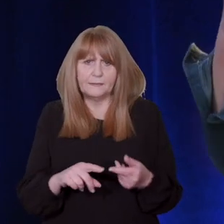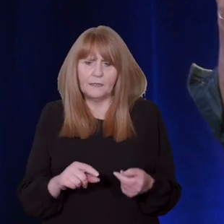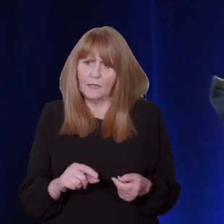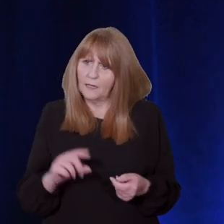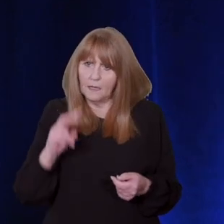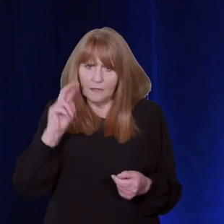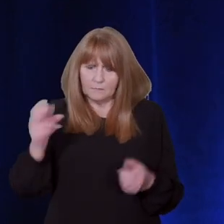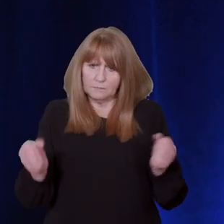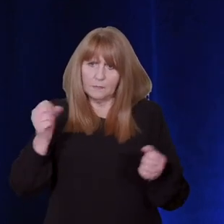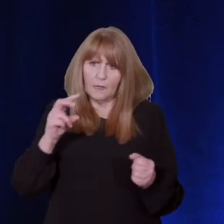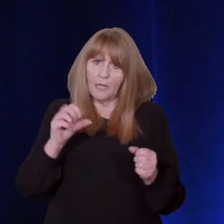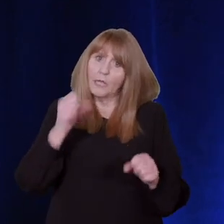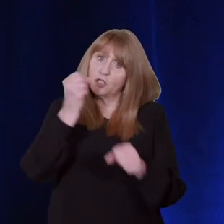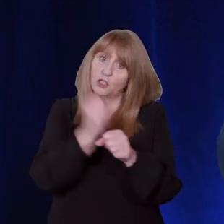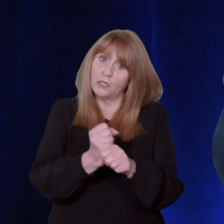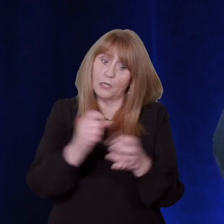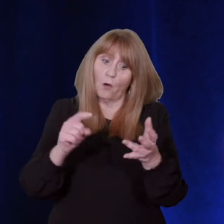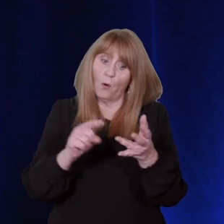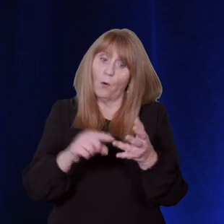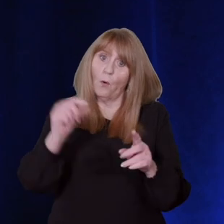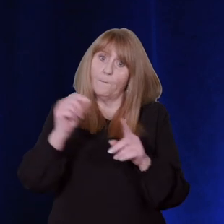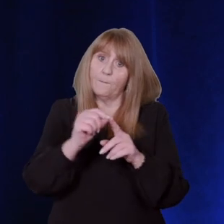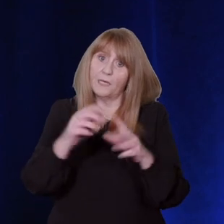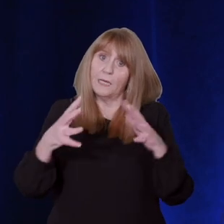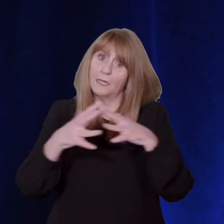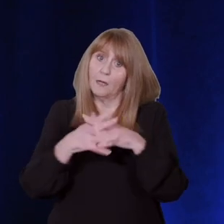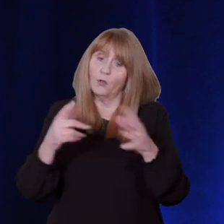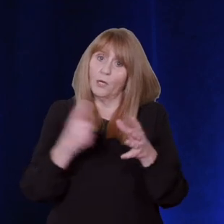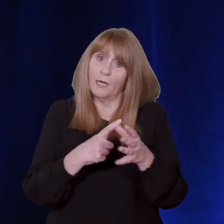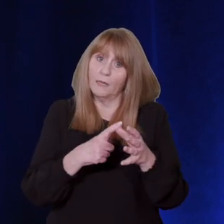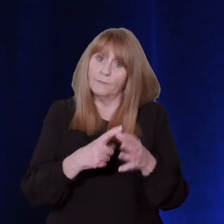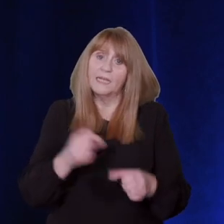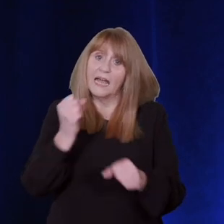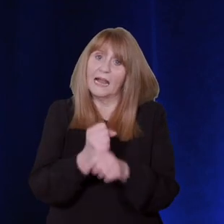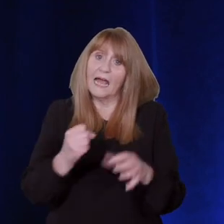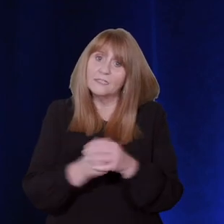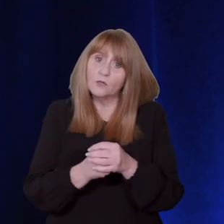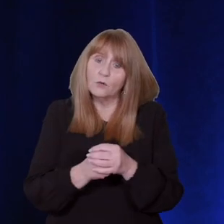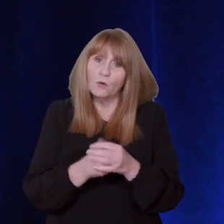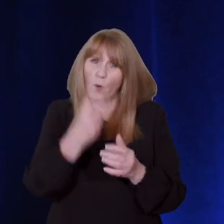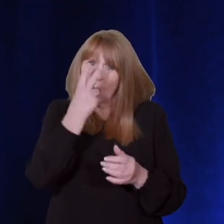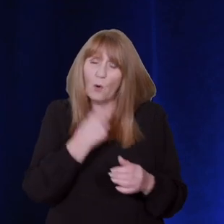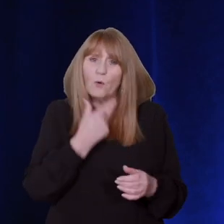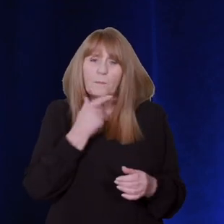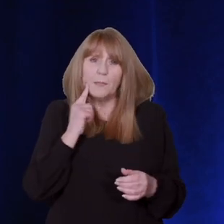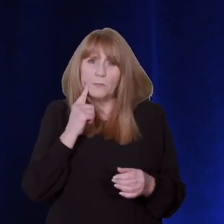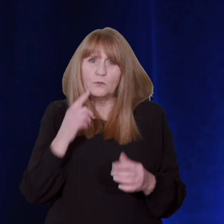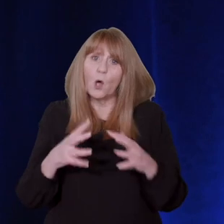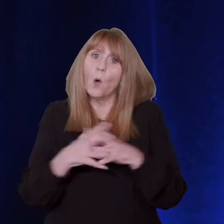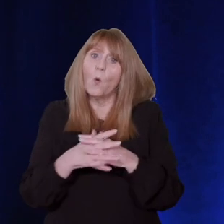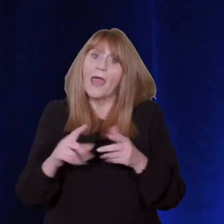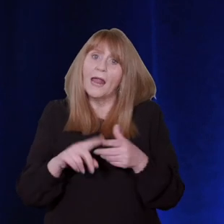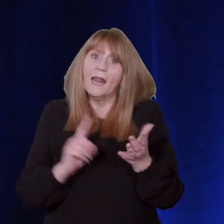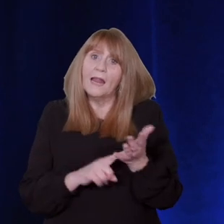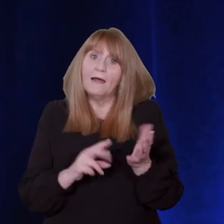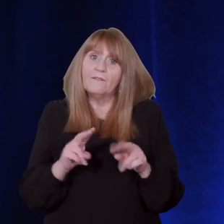what's GOPWA, G-O-P-W-A? And it turns out that it's the Glasgow Old People's Welfare Association, because I'd